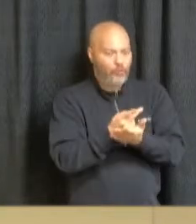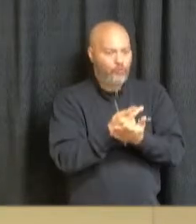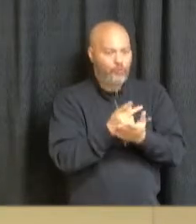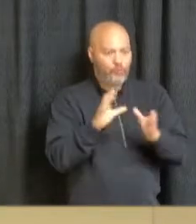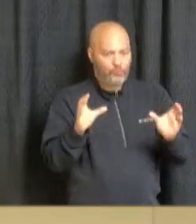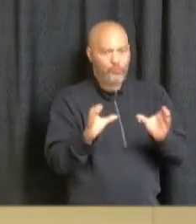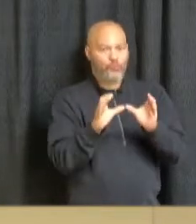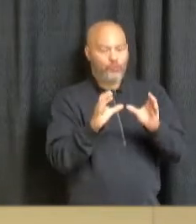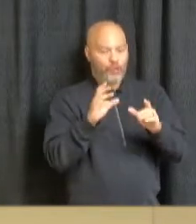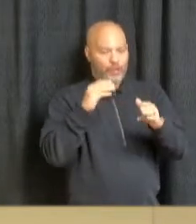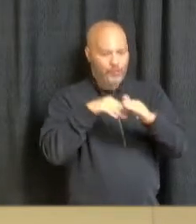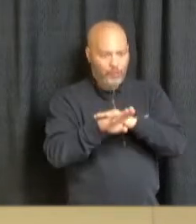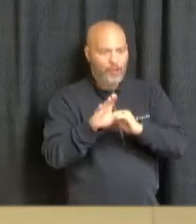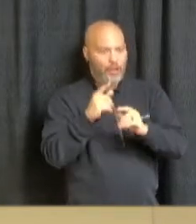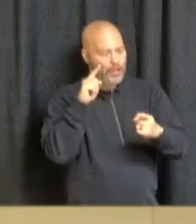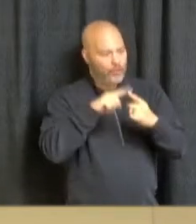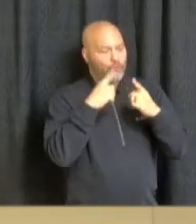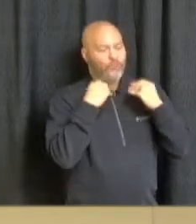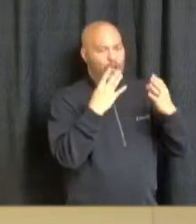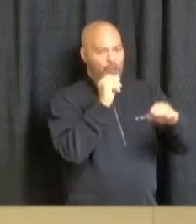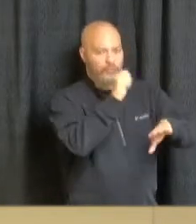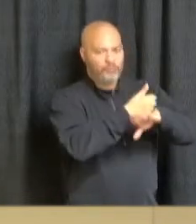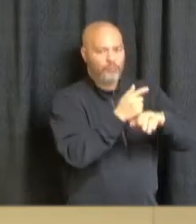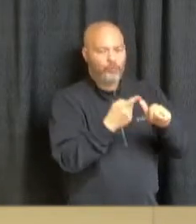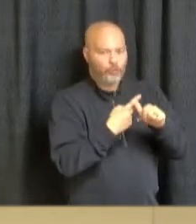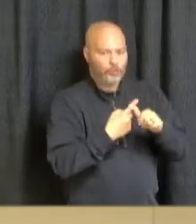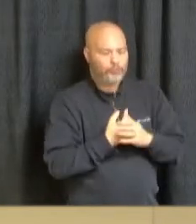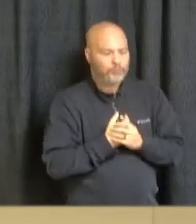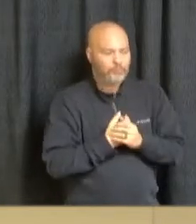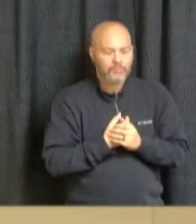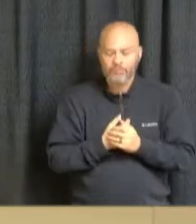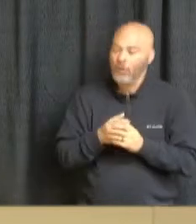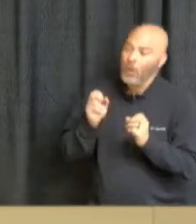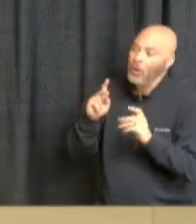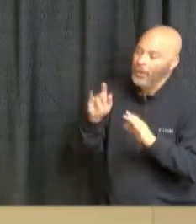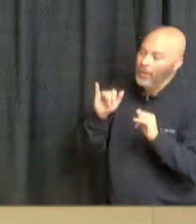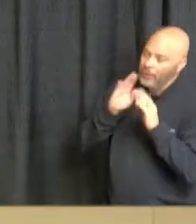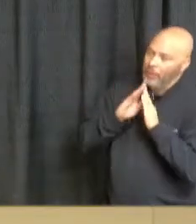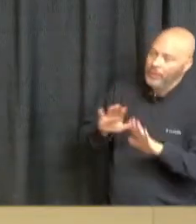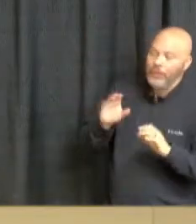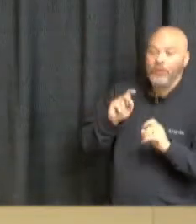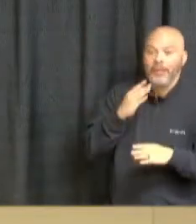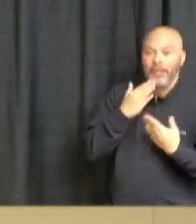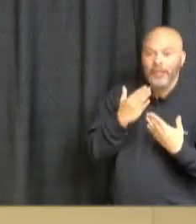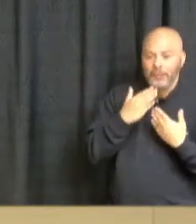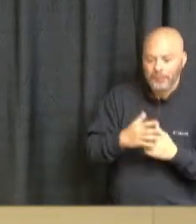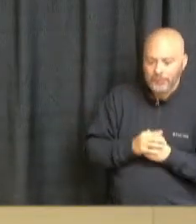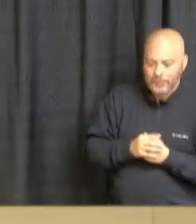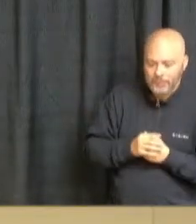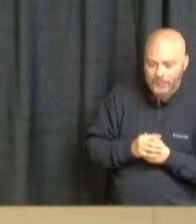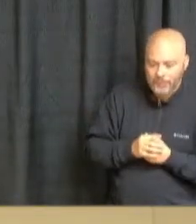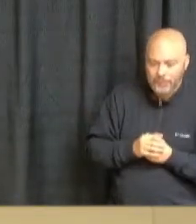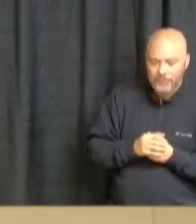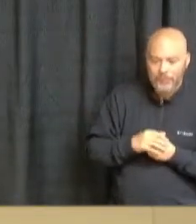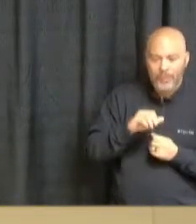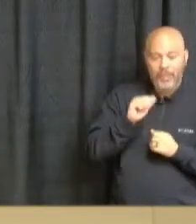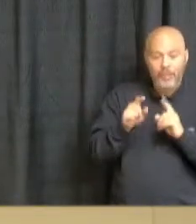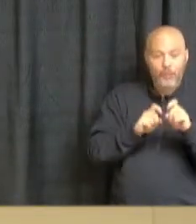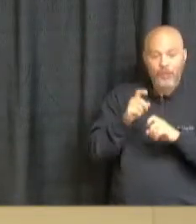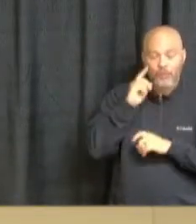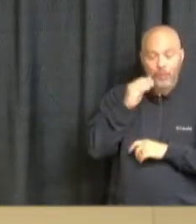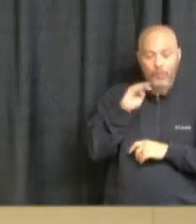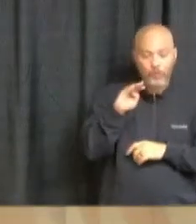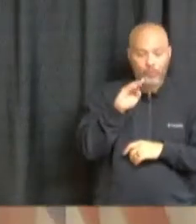certificate of occupancies until the signal's complete. That's a blessing. Okay, thank you. Any other questions for Mr.